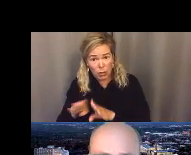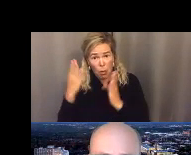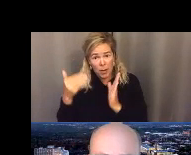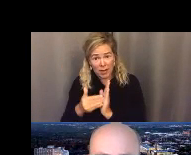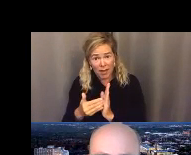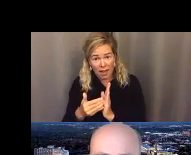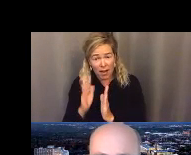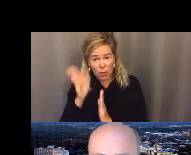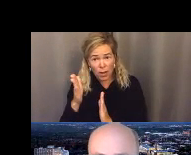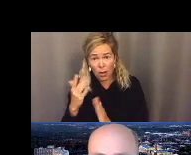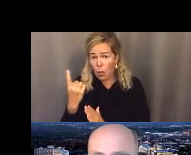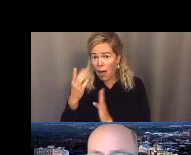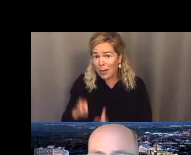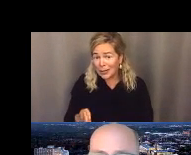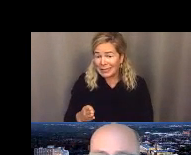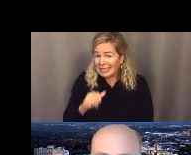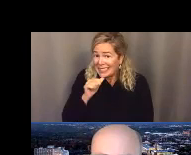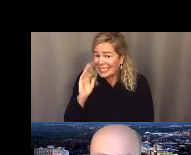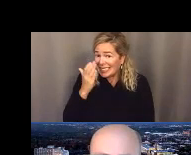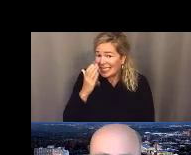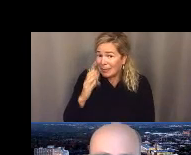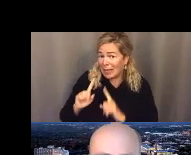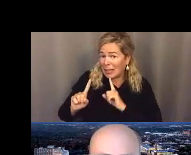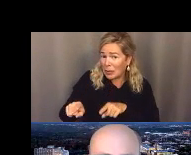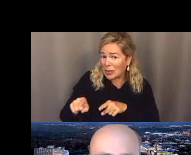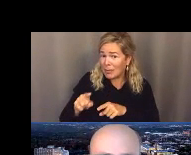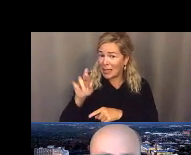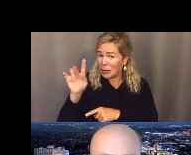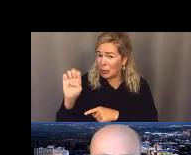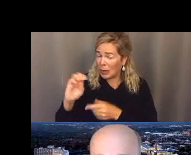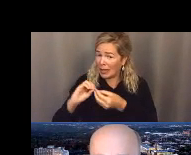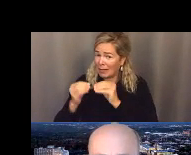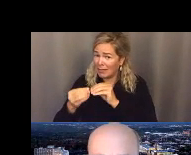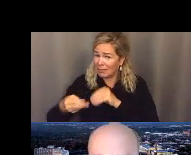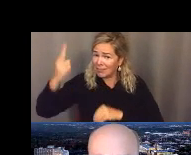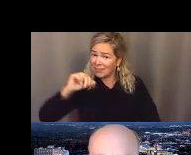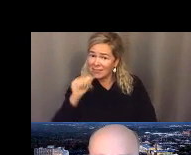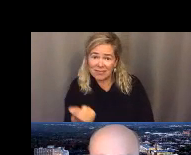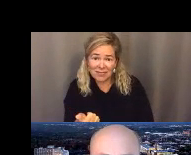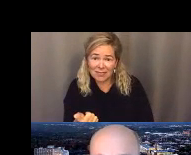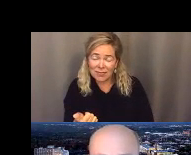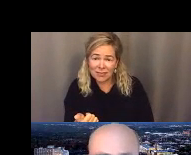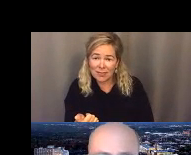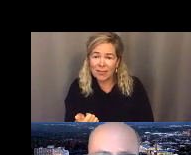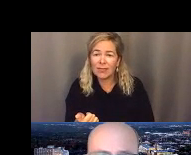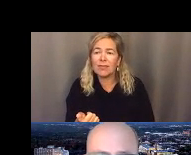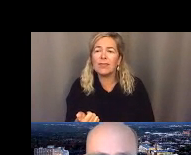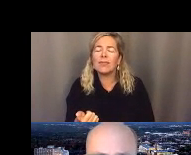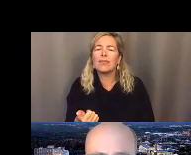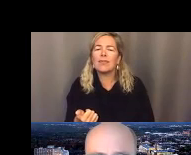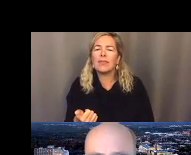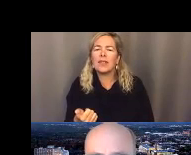because it just didn't seem like the response rate was as strong as it should be. And another from the internal medicine